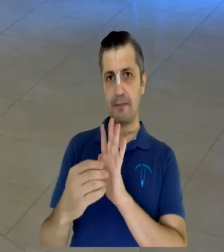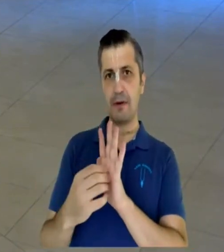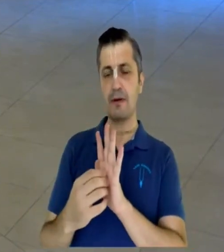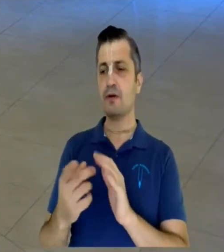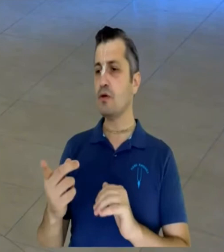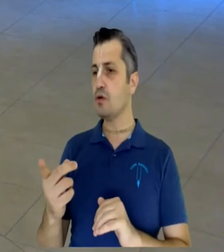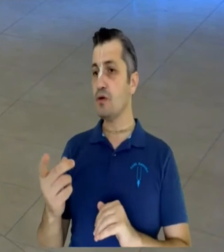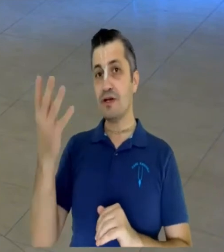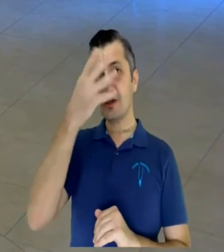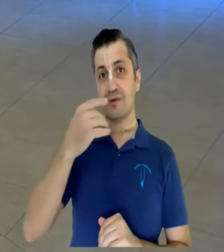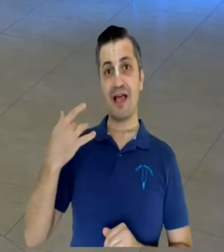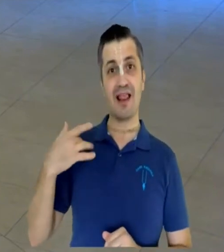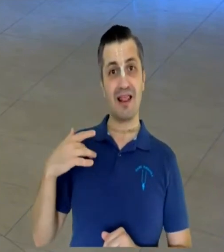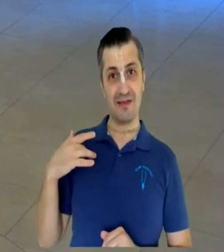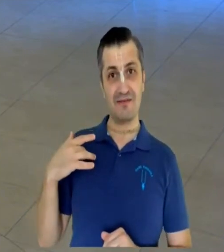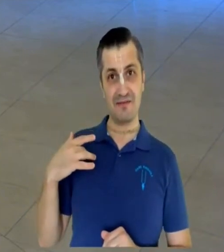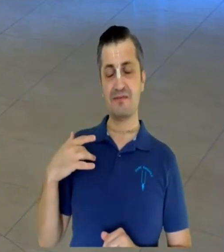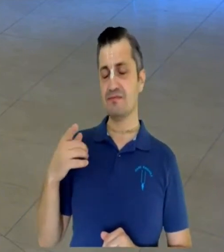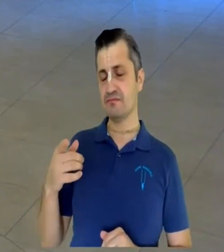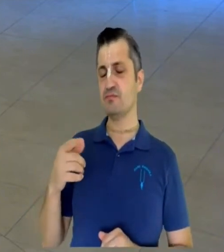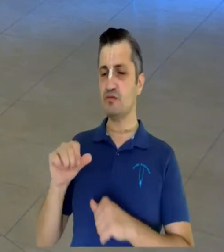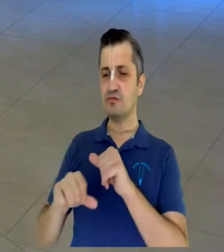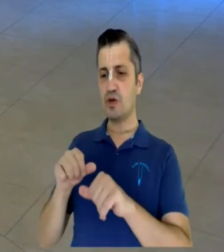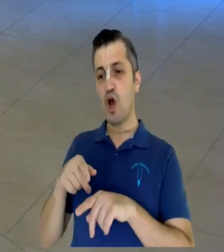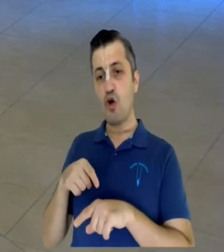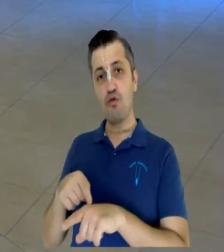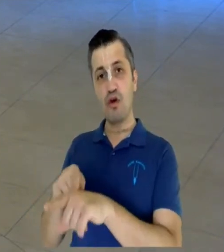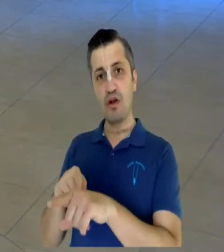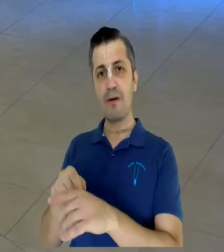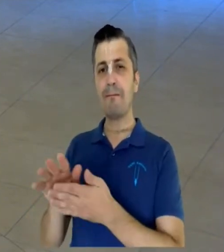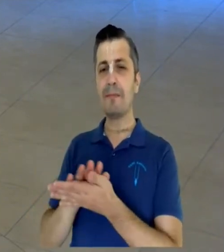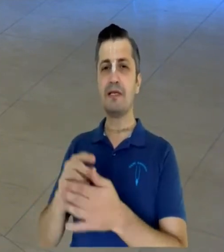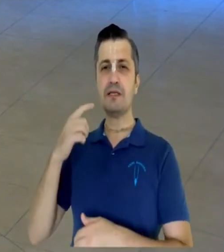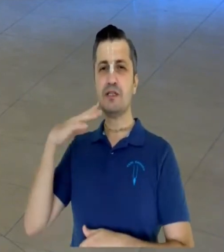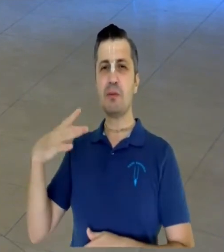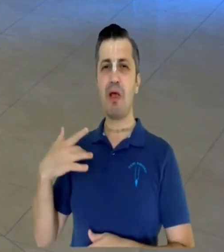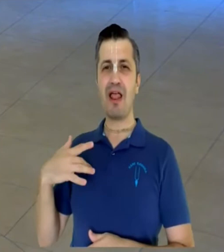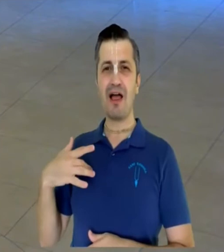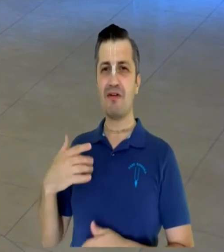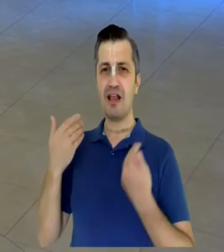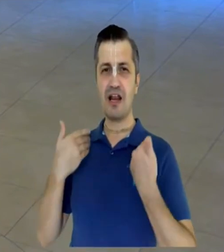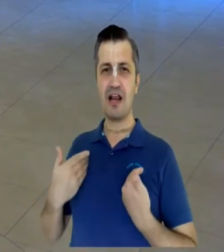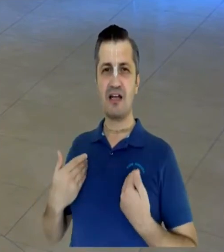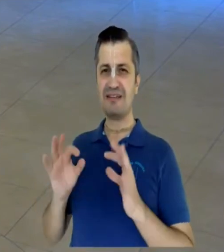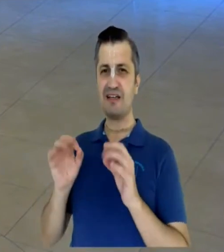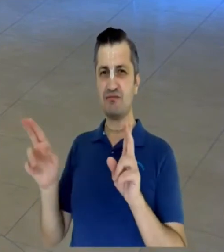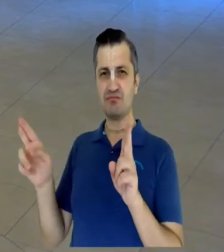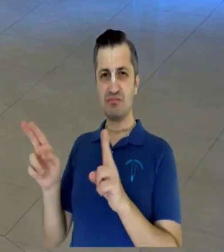known that money doesn't make us happy, but when people have a lot of excess wealth,